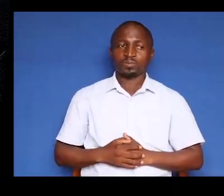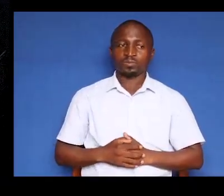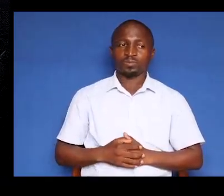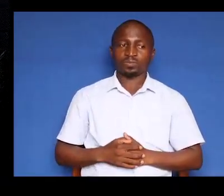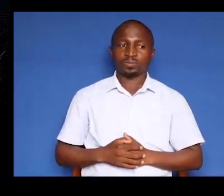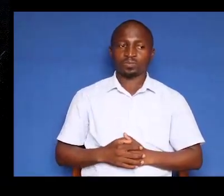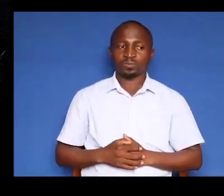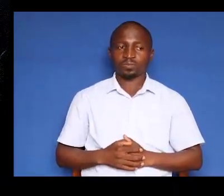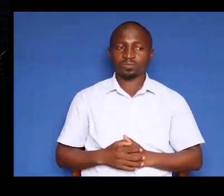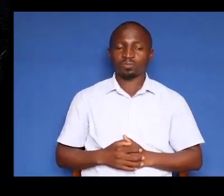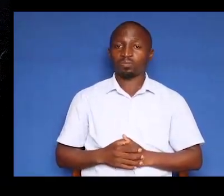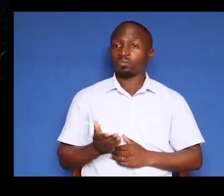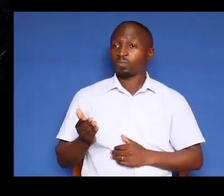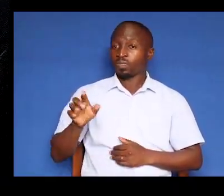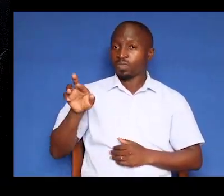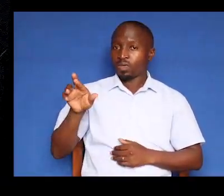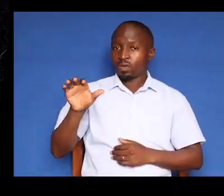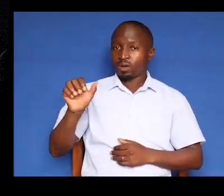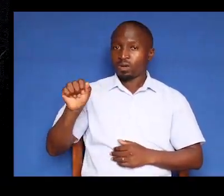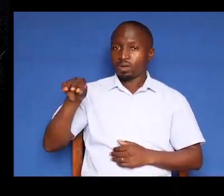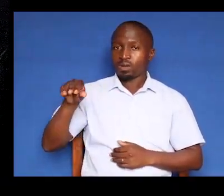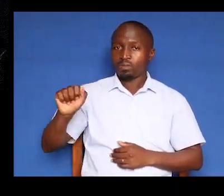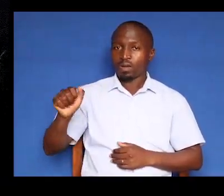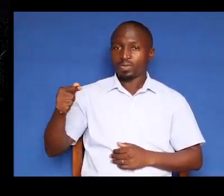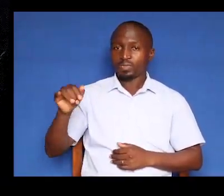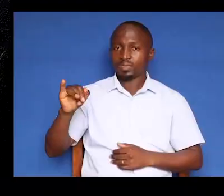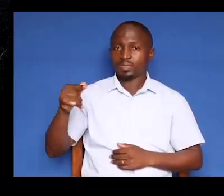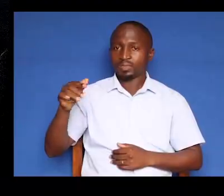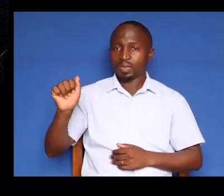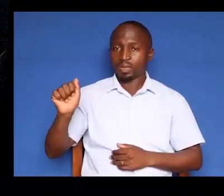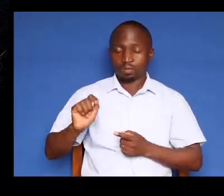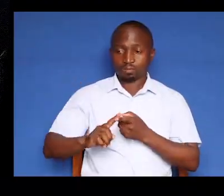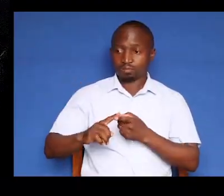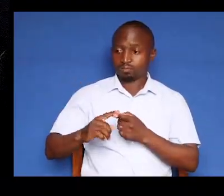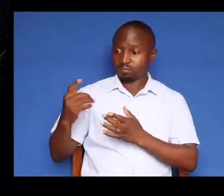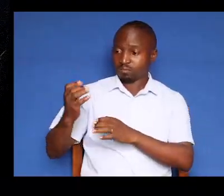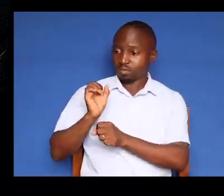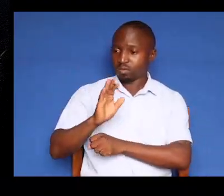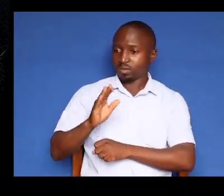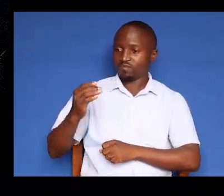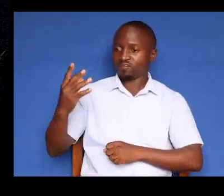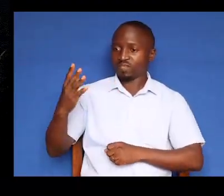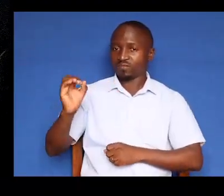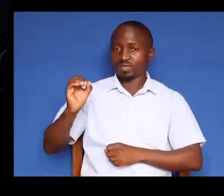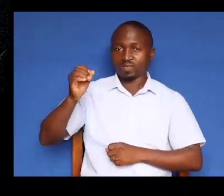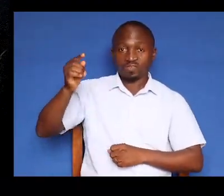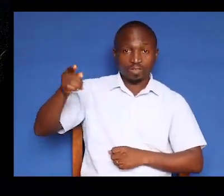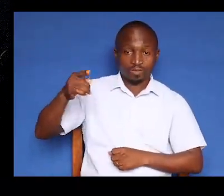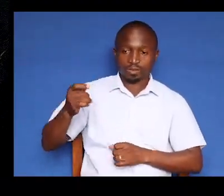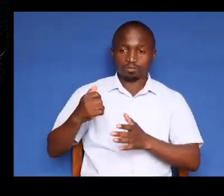rate, and Ramatita with 50,000 is charged 20 tax